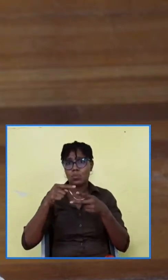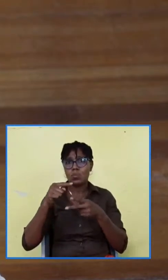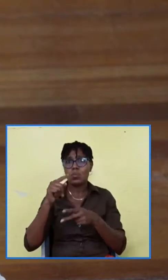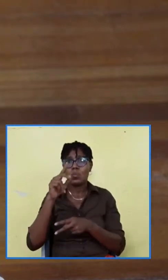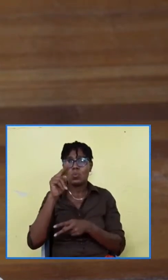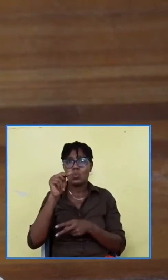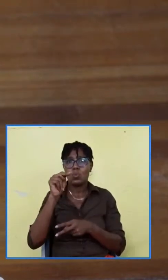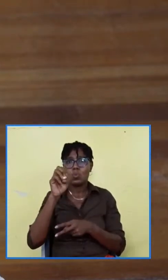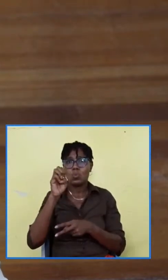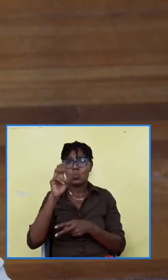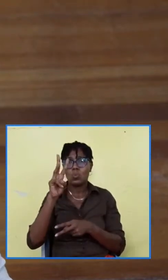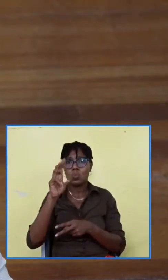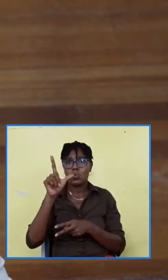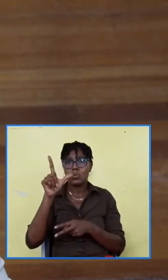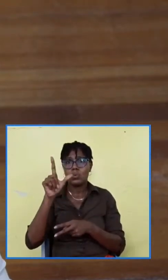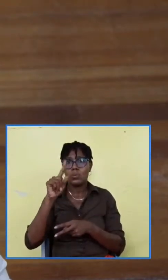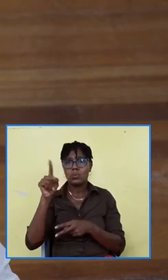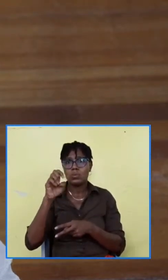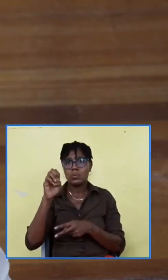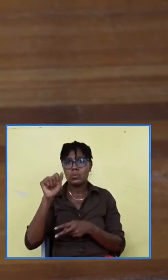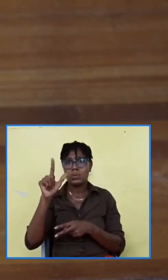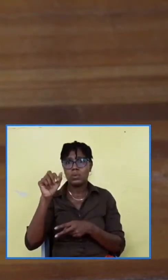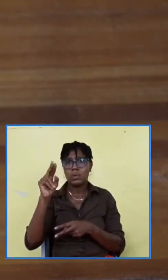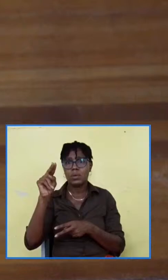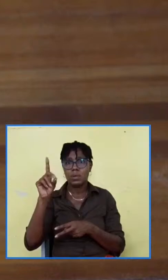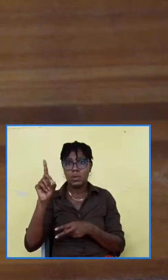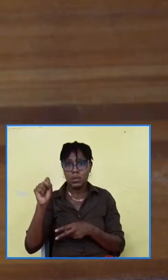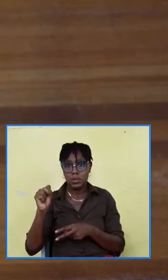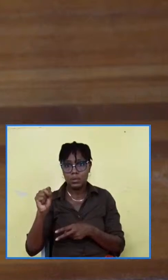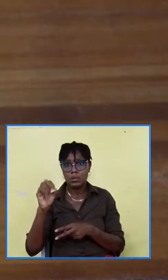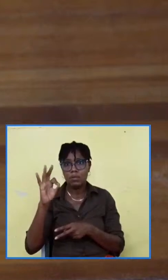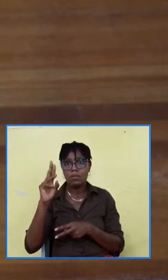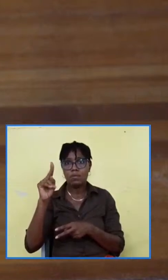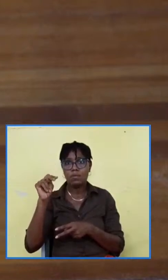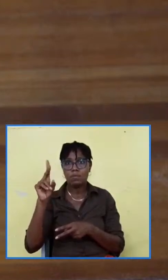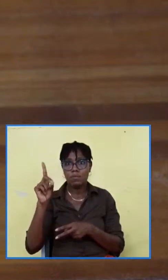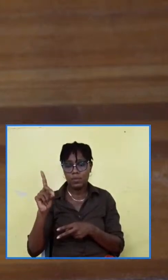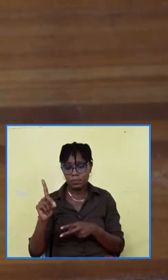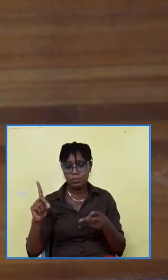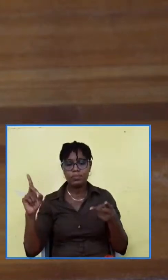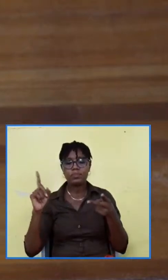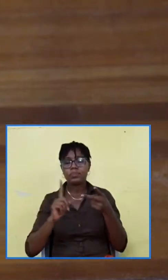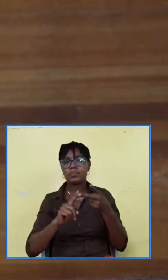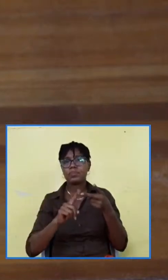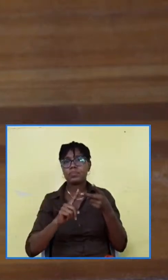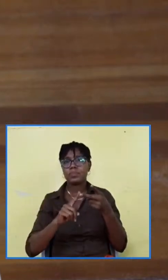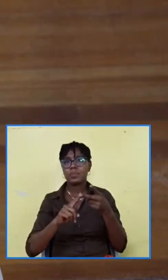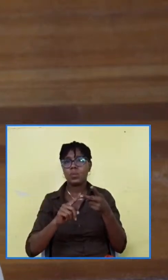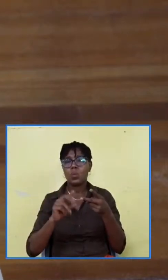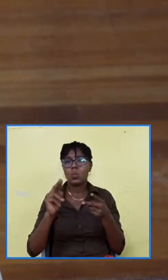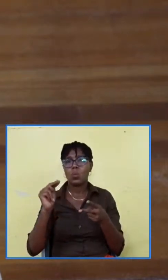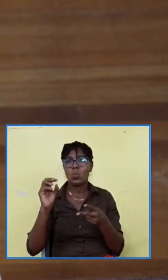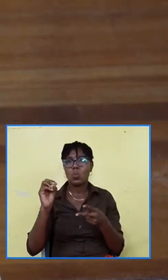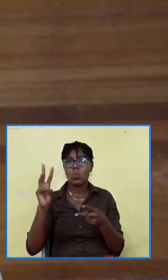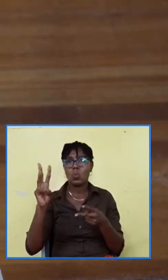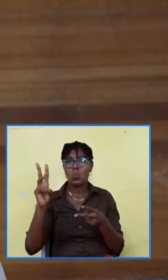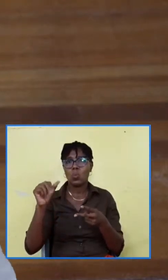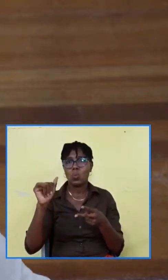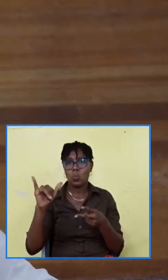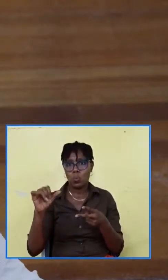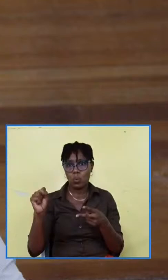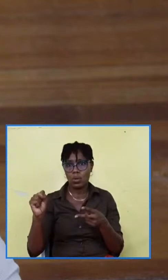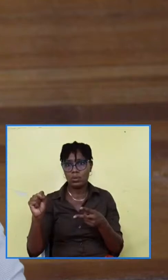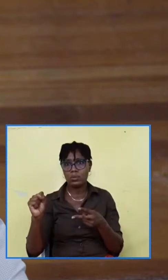Zealand's superannuation fund, which is considered a benchmark both for governance and performance. And one is Norway's pension